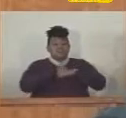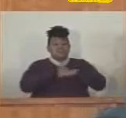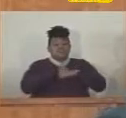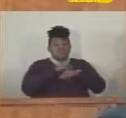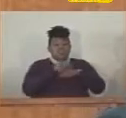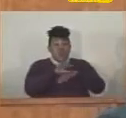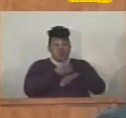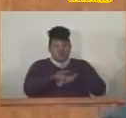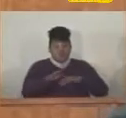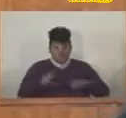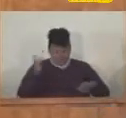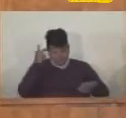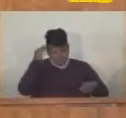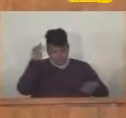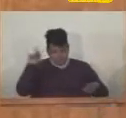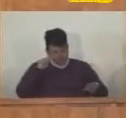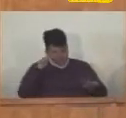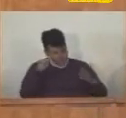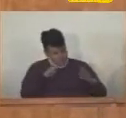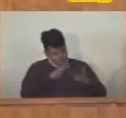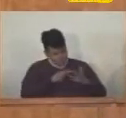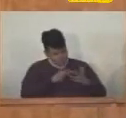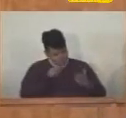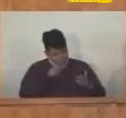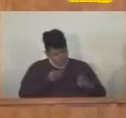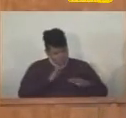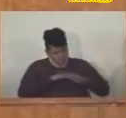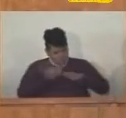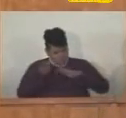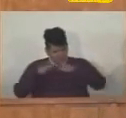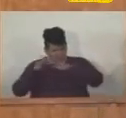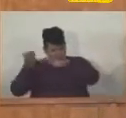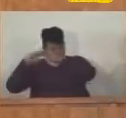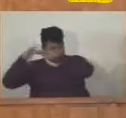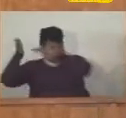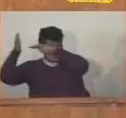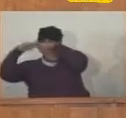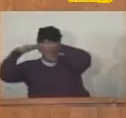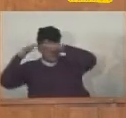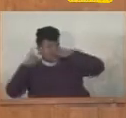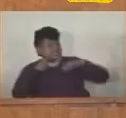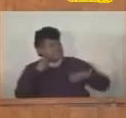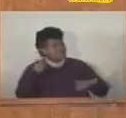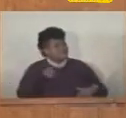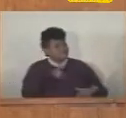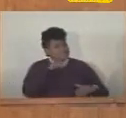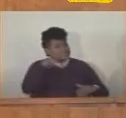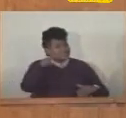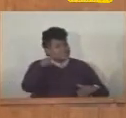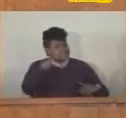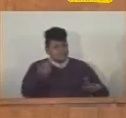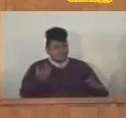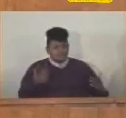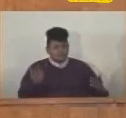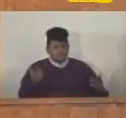is, ought to be looking at those numbers and saying, we need to take